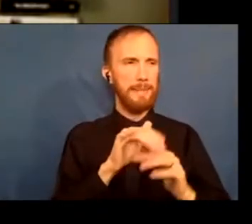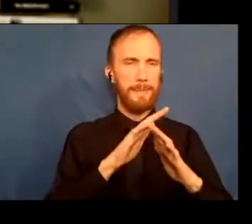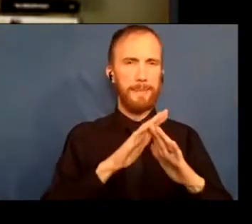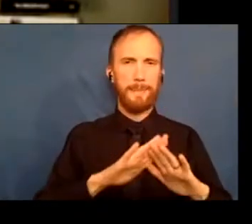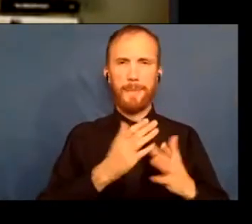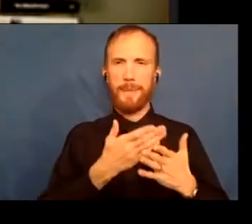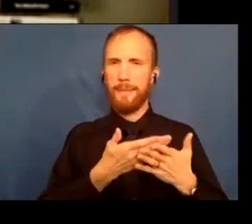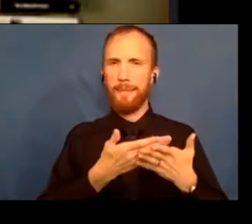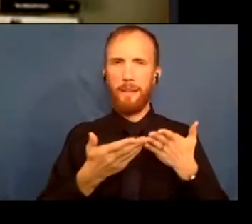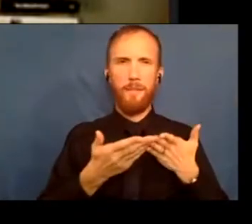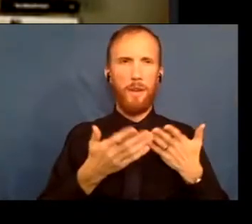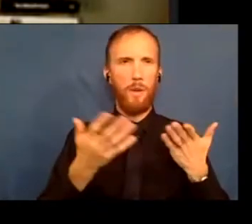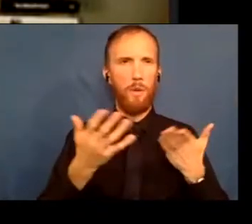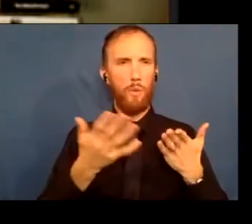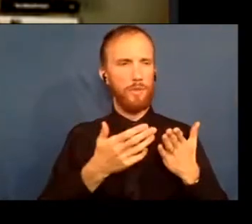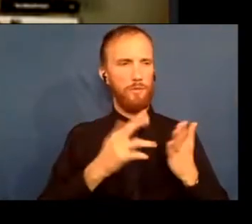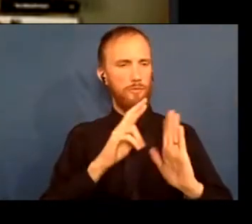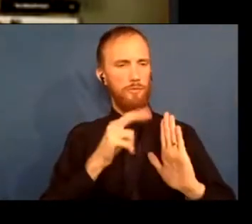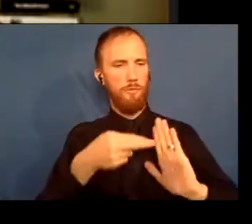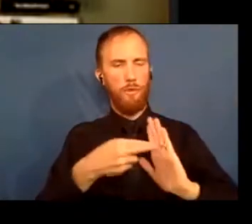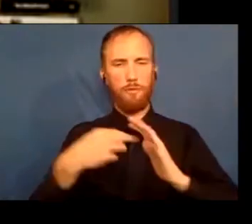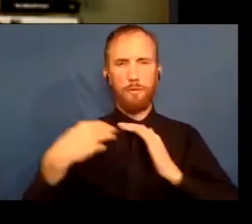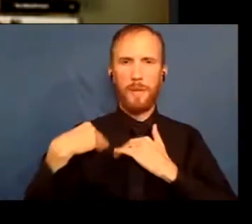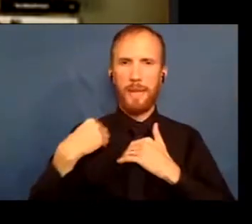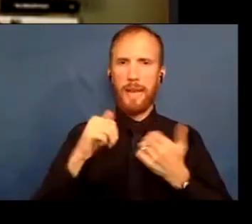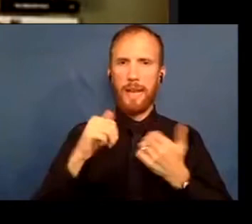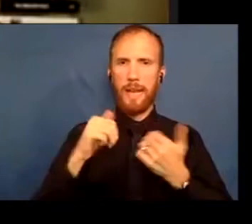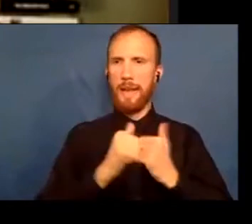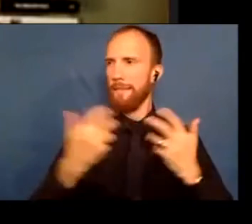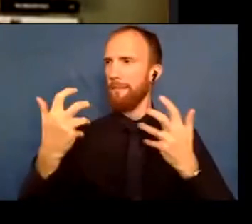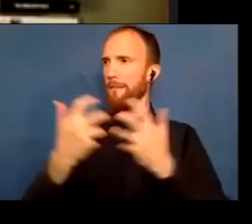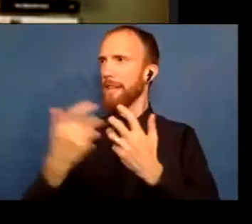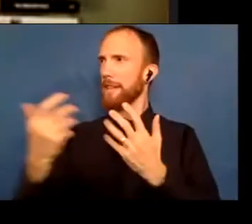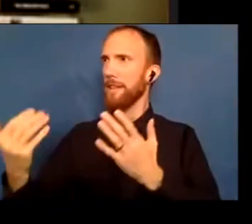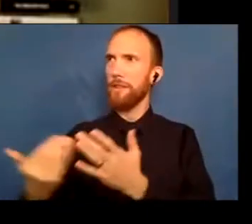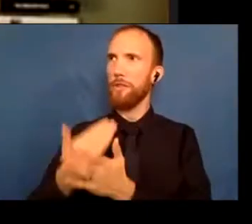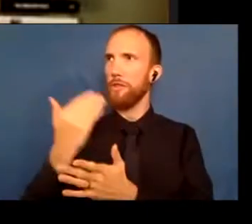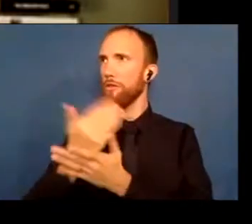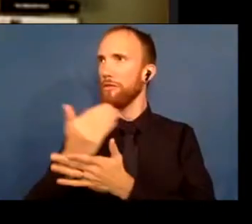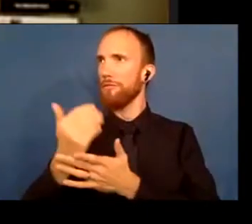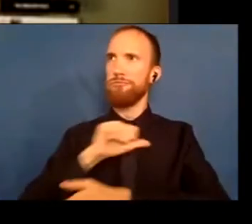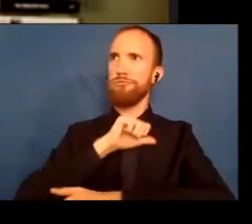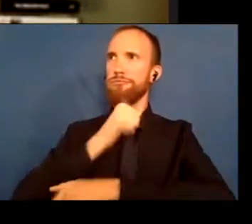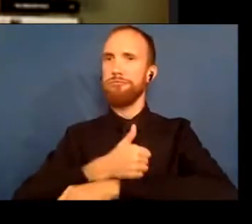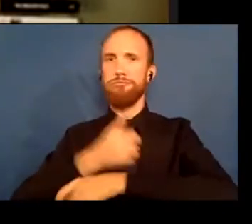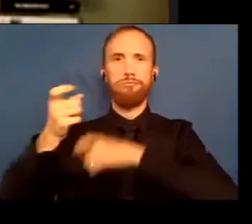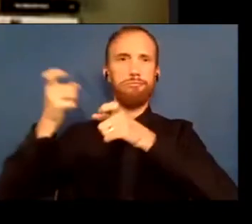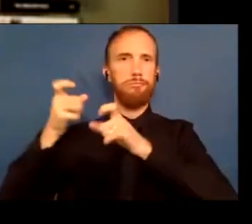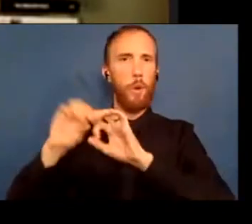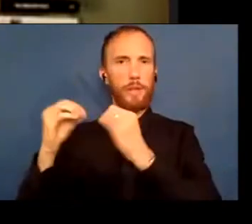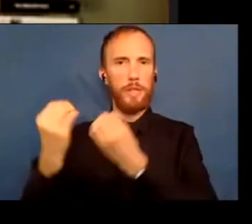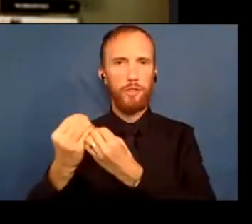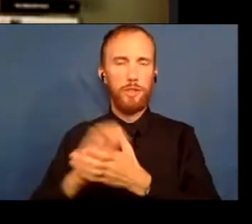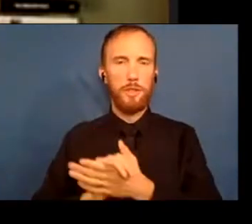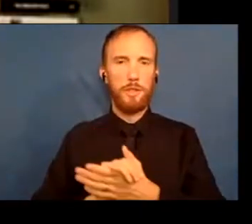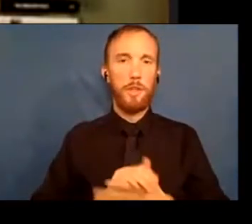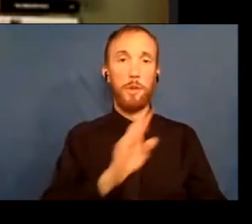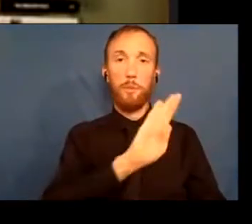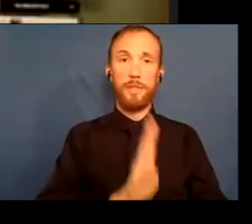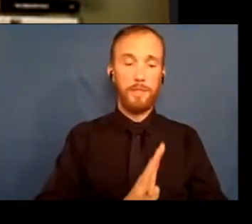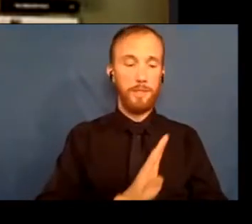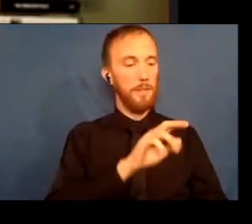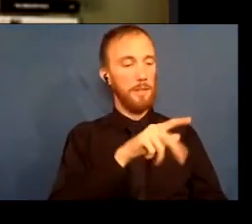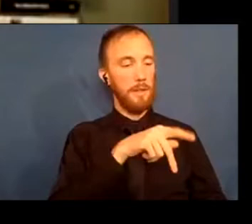new authoritarian political formations? You know, Brazil, what's the link between Pentecostalism and Bolsonaro,